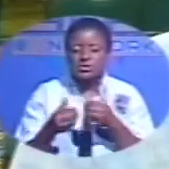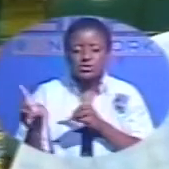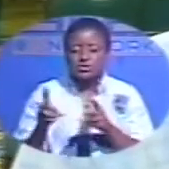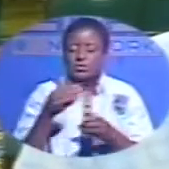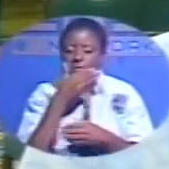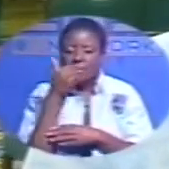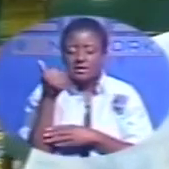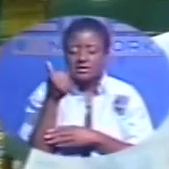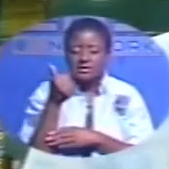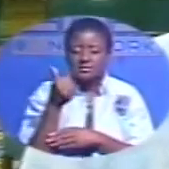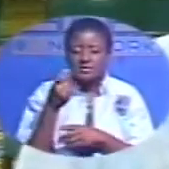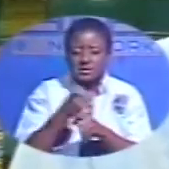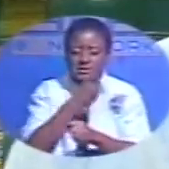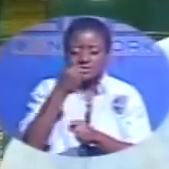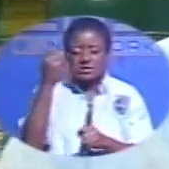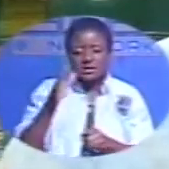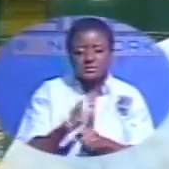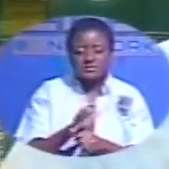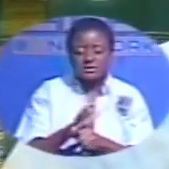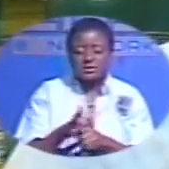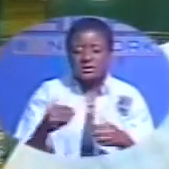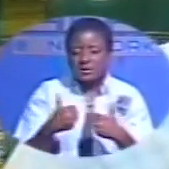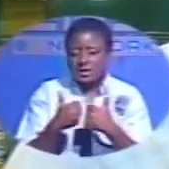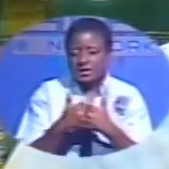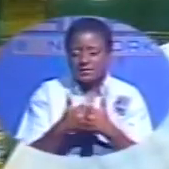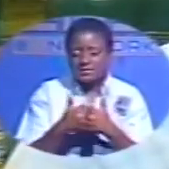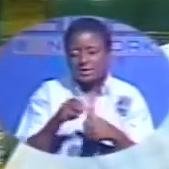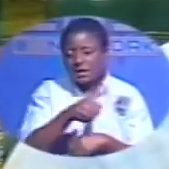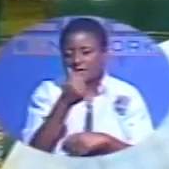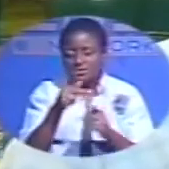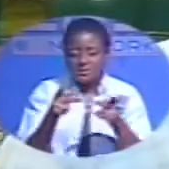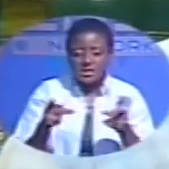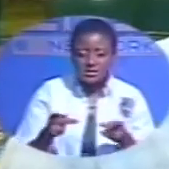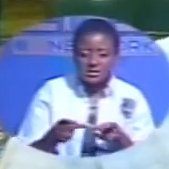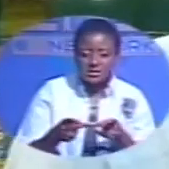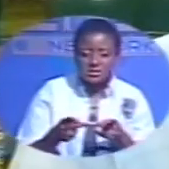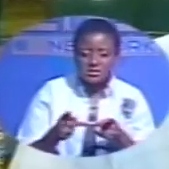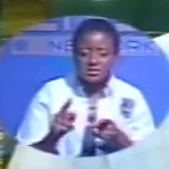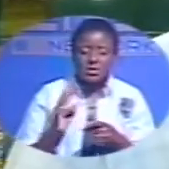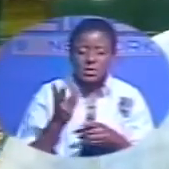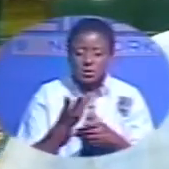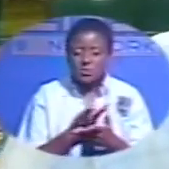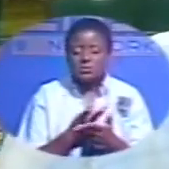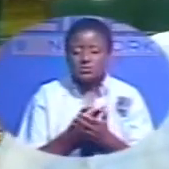that are very successful in Atlantic City or that are very successful in Las Vegas, it stands to